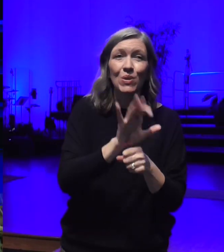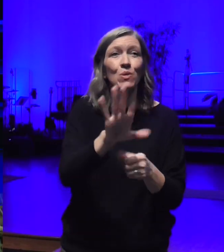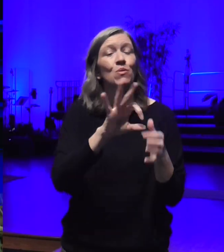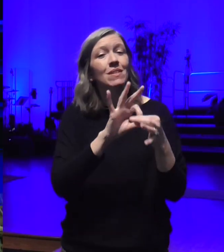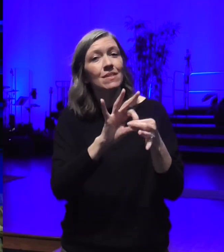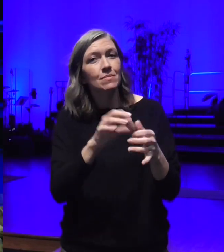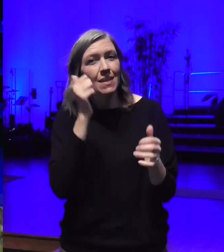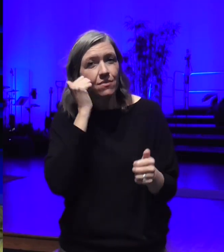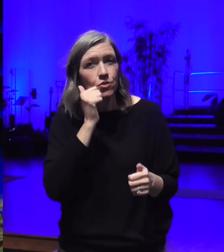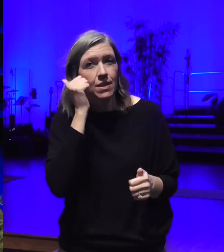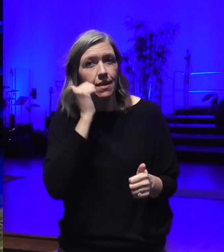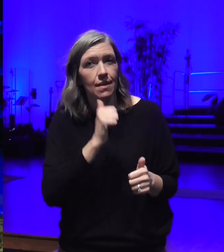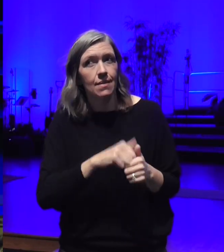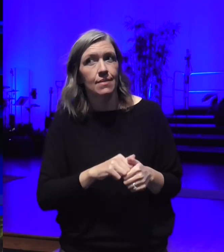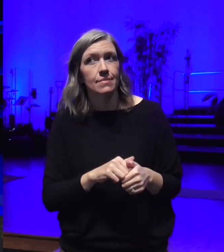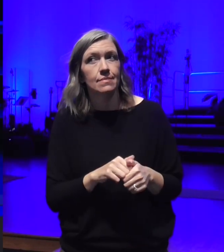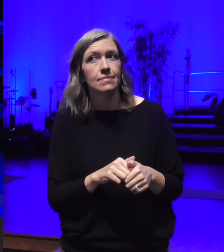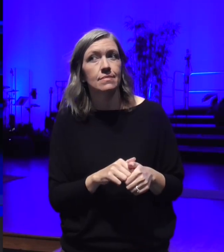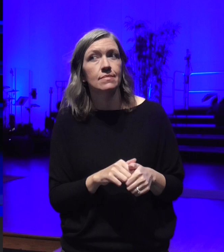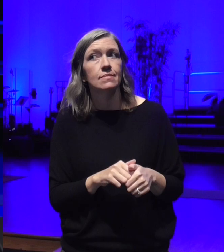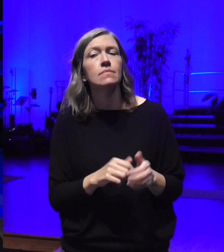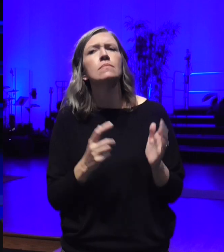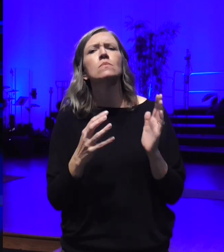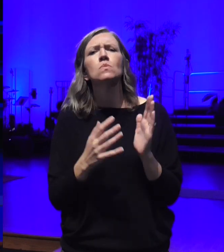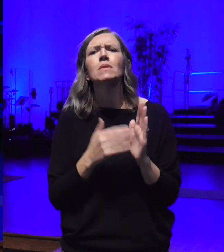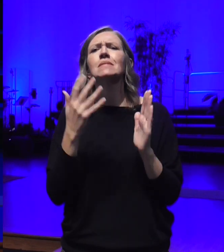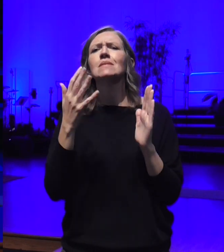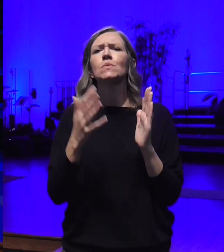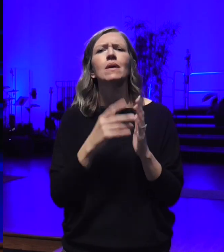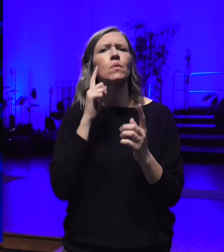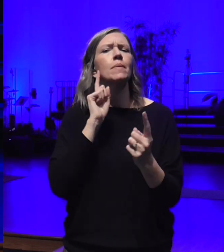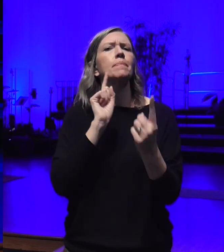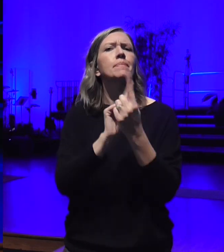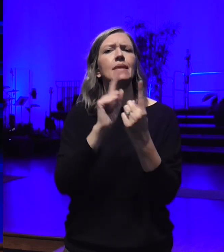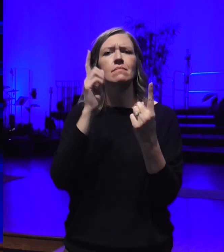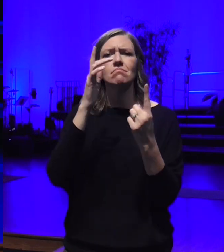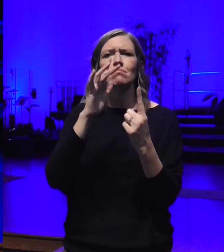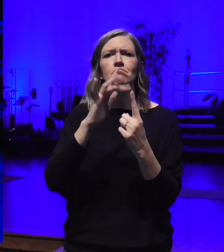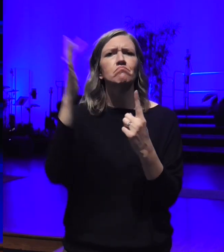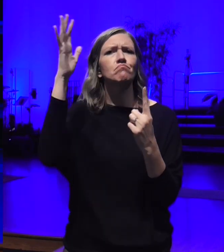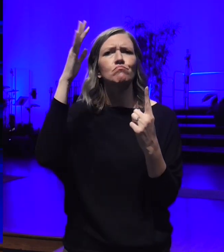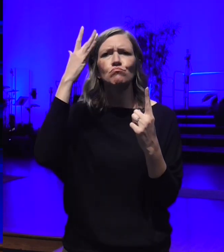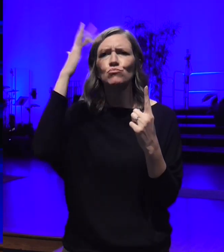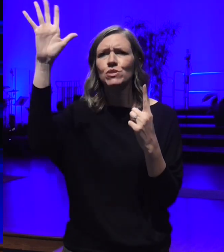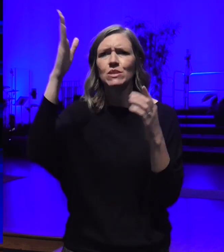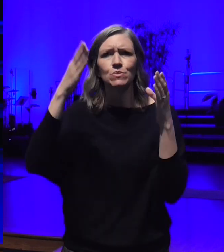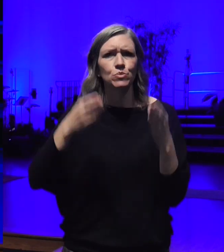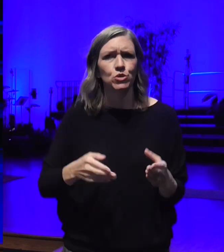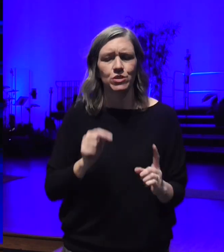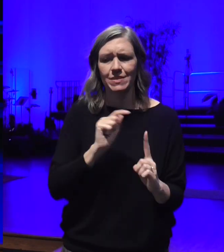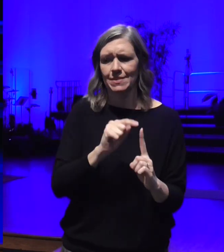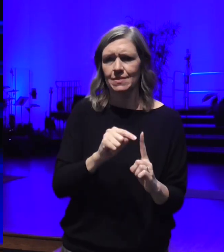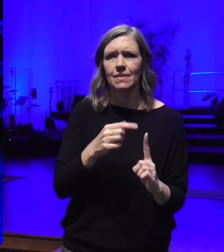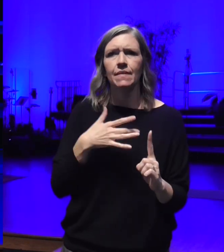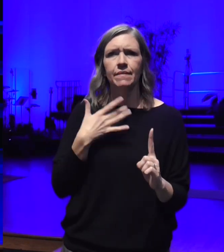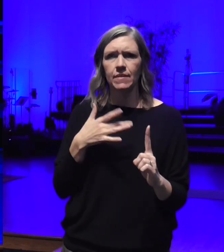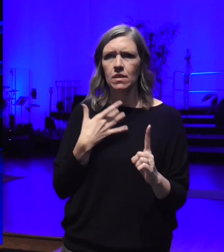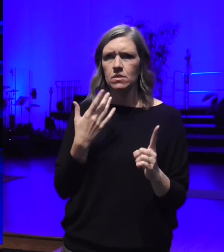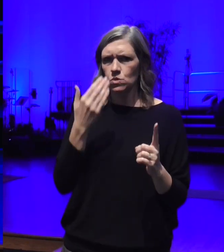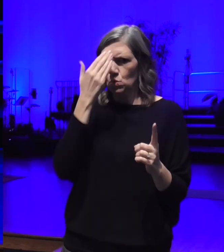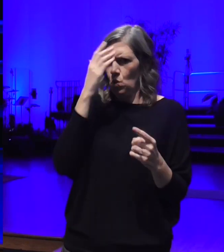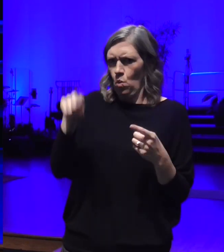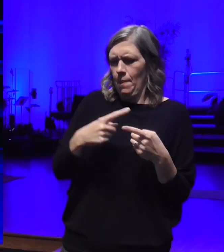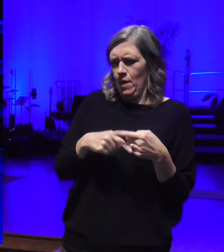every day. Every once in a while, I'll meet a brilliant person who has come to the following conclusion about